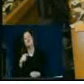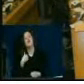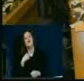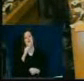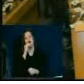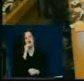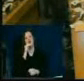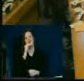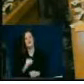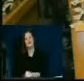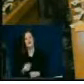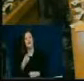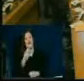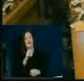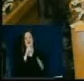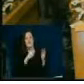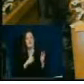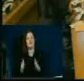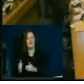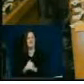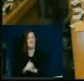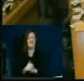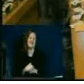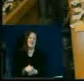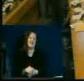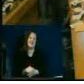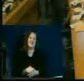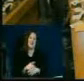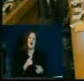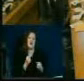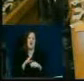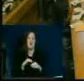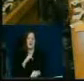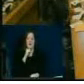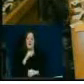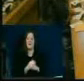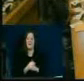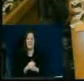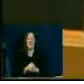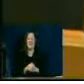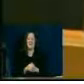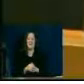down. He wasn't prepared. Stronger than I am. So